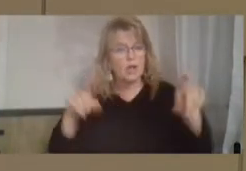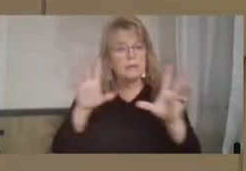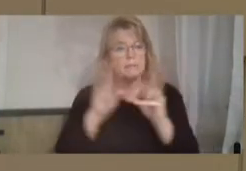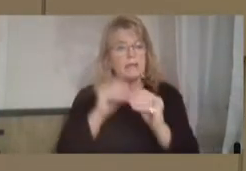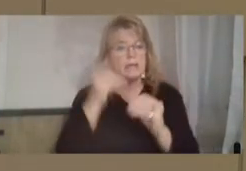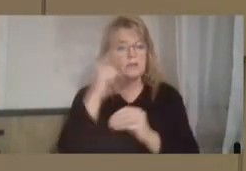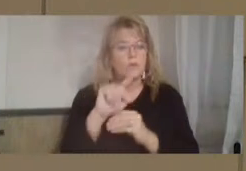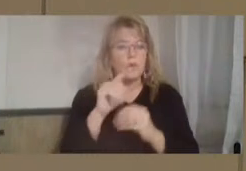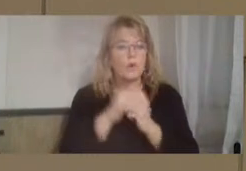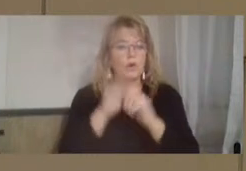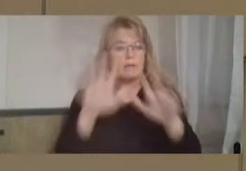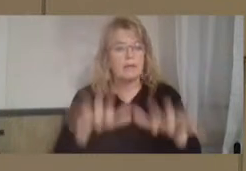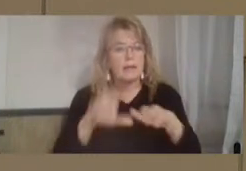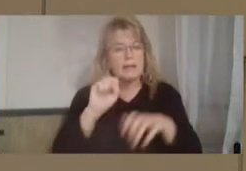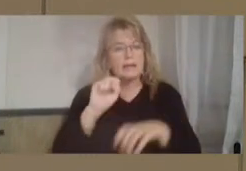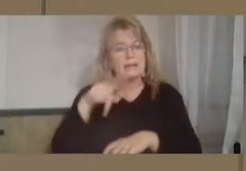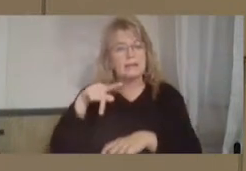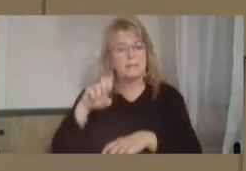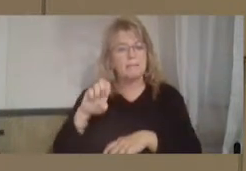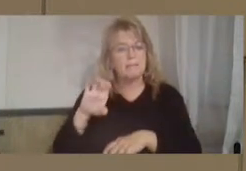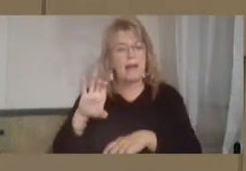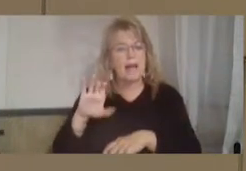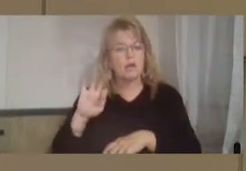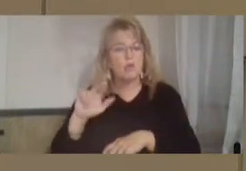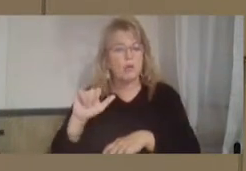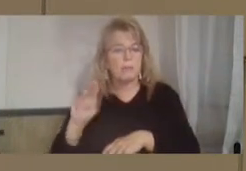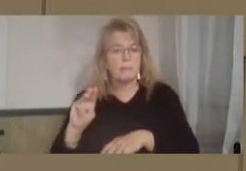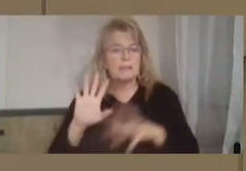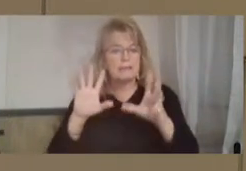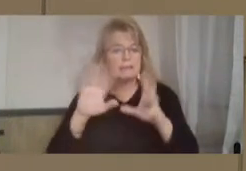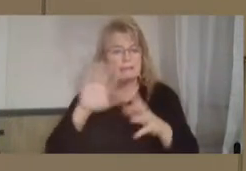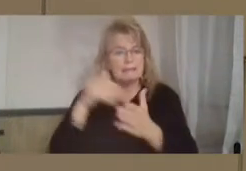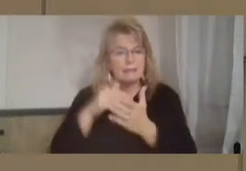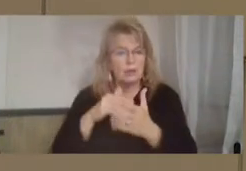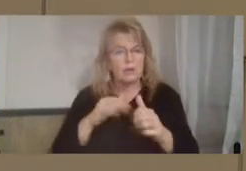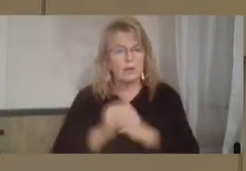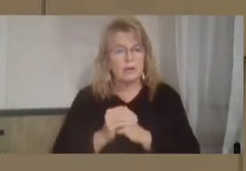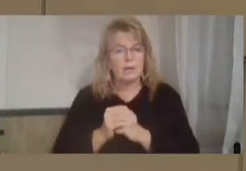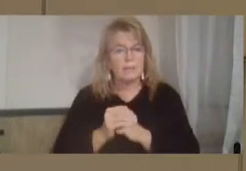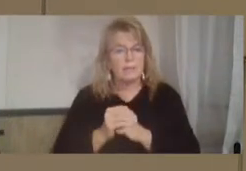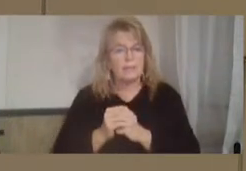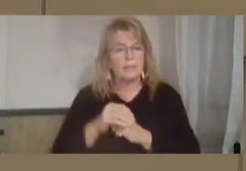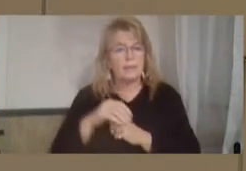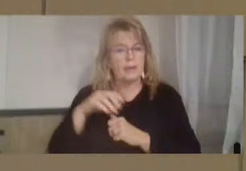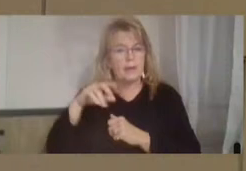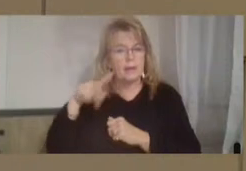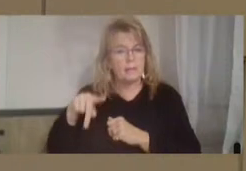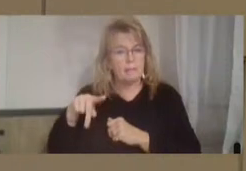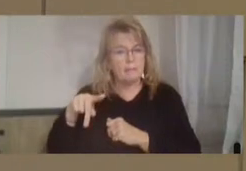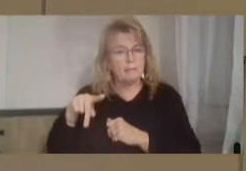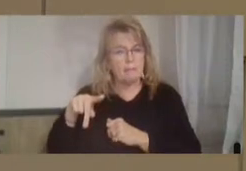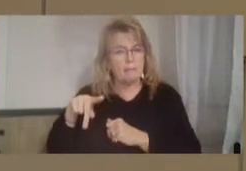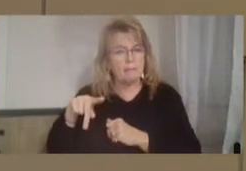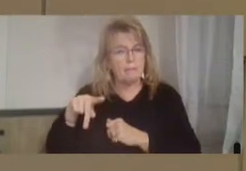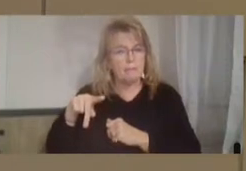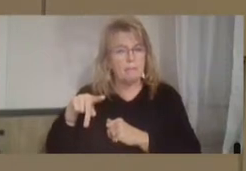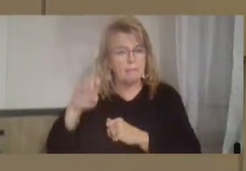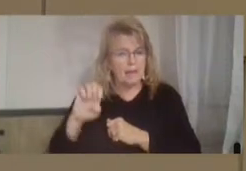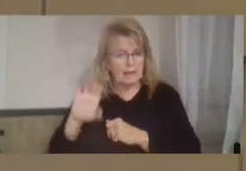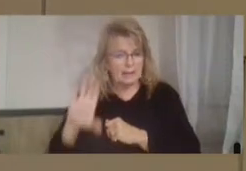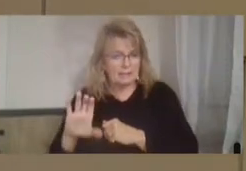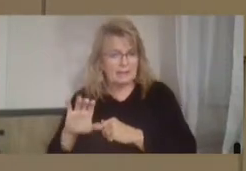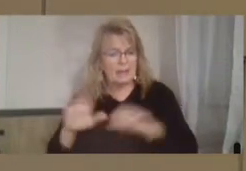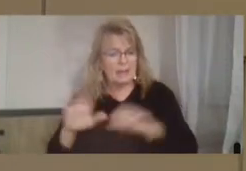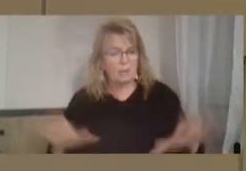Spectrum Center, but also the new PEC, the Performance Enhancement Center, as well as an